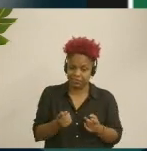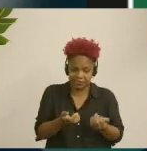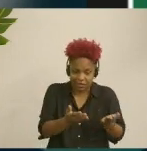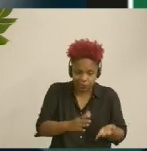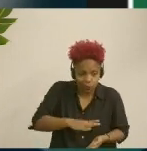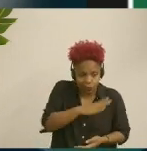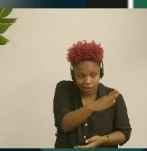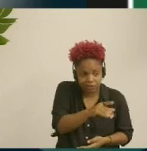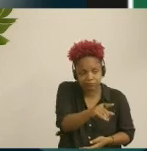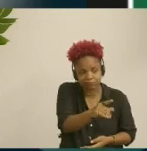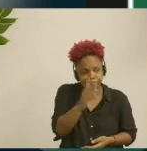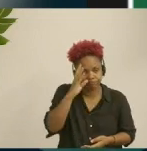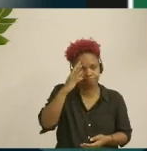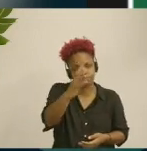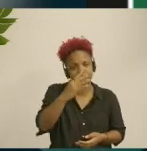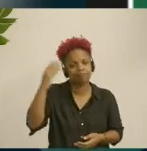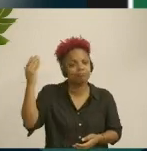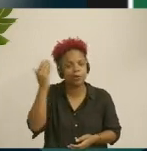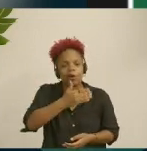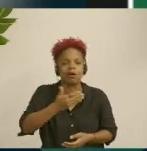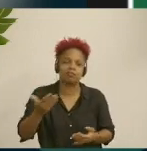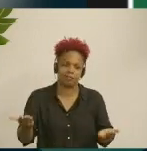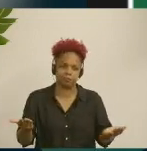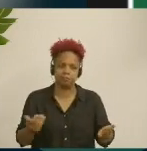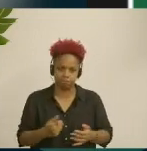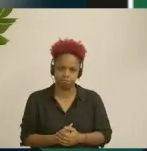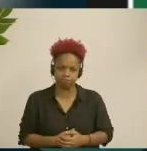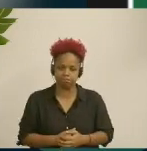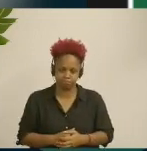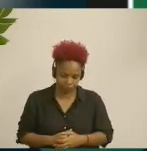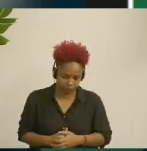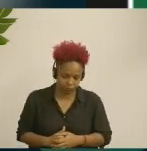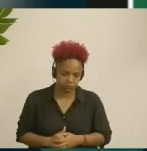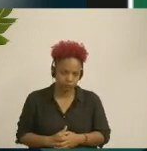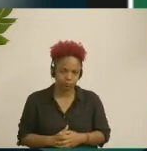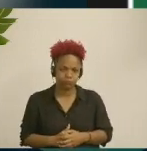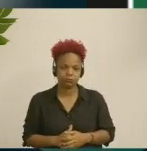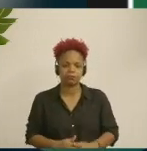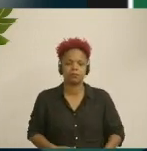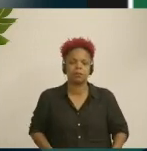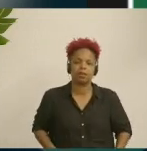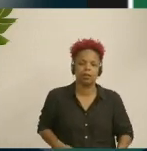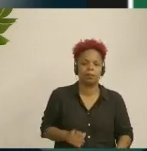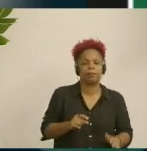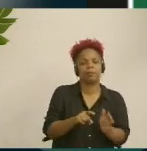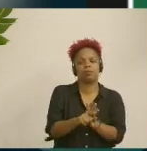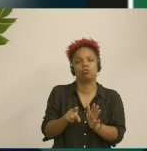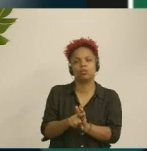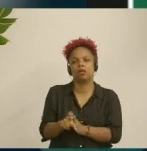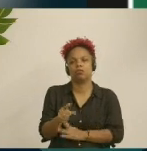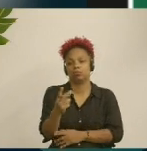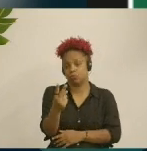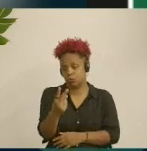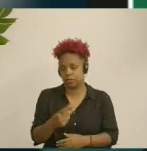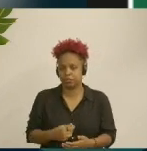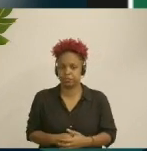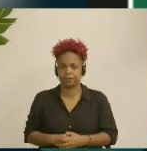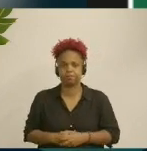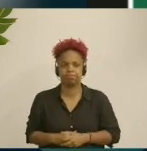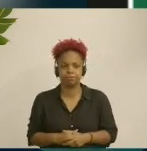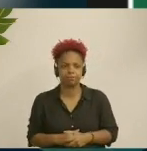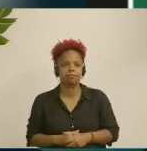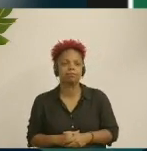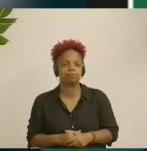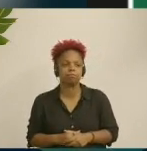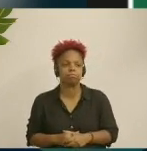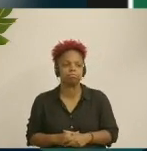one results from taking the inspiration to my world of development cooperation. Are you also planning